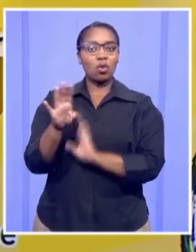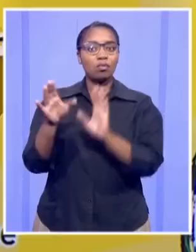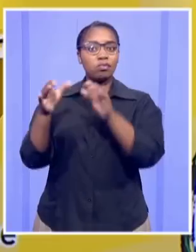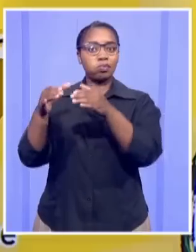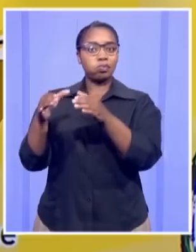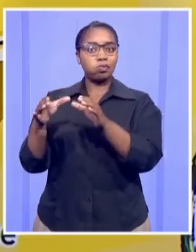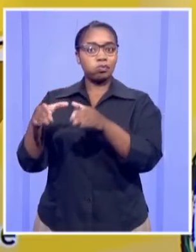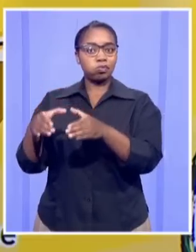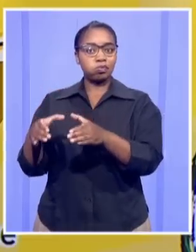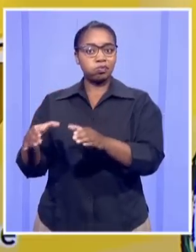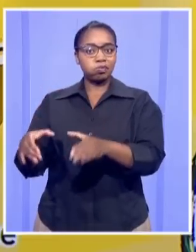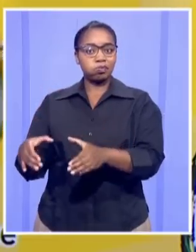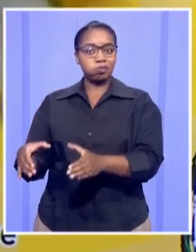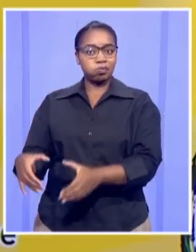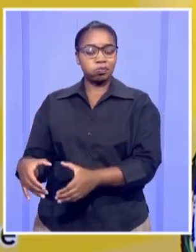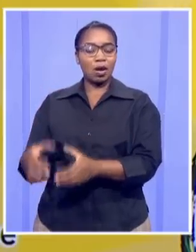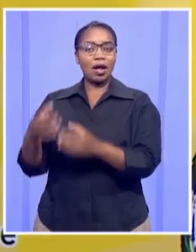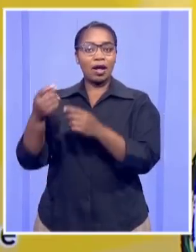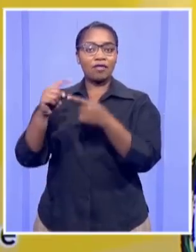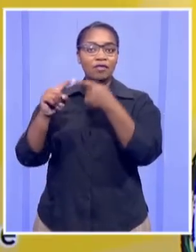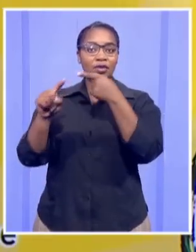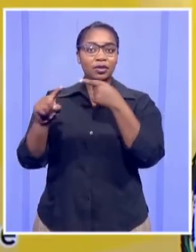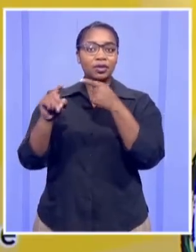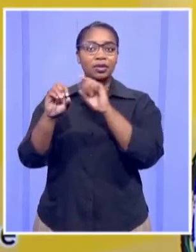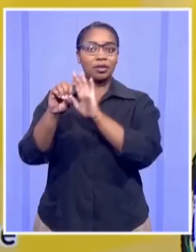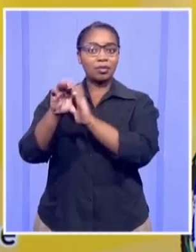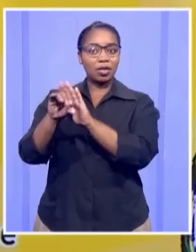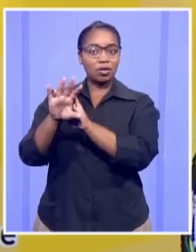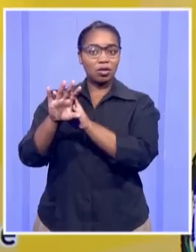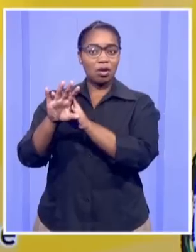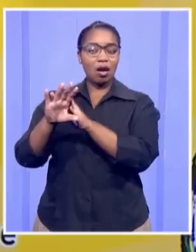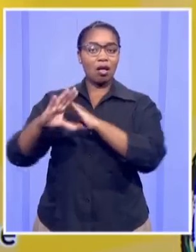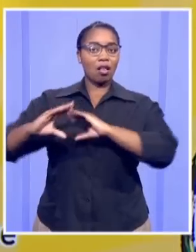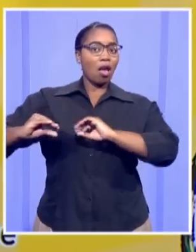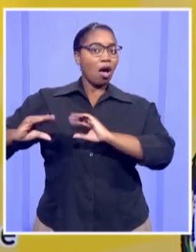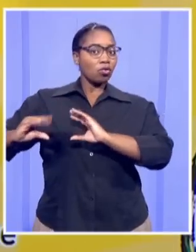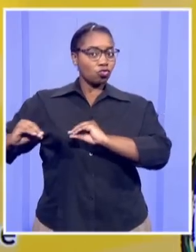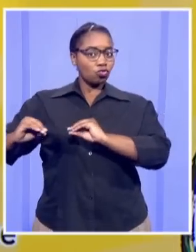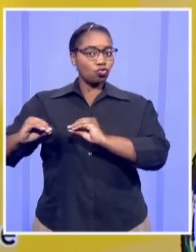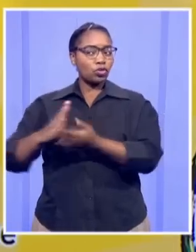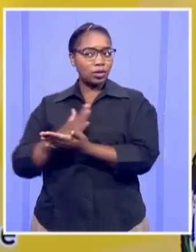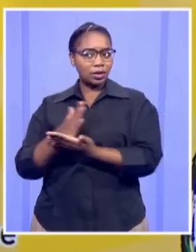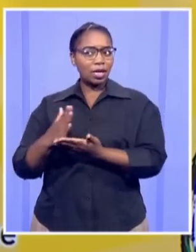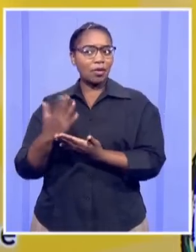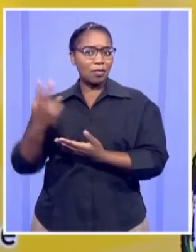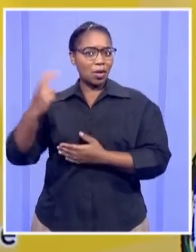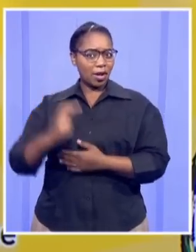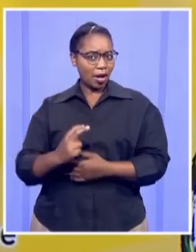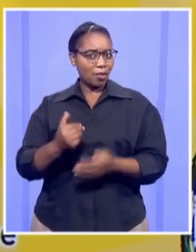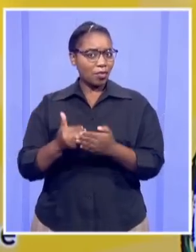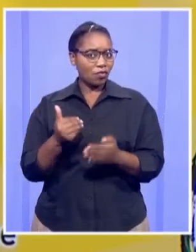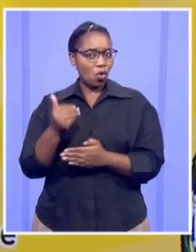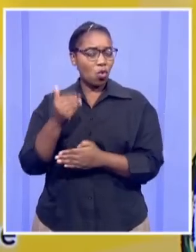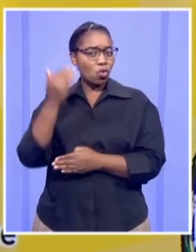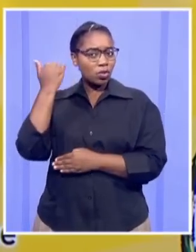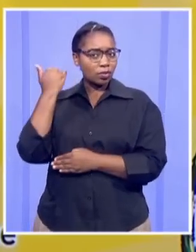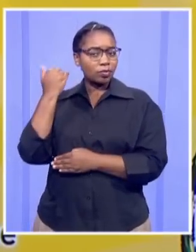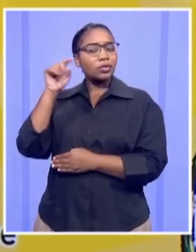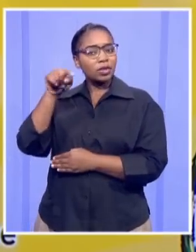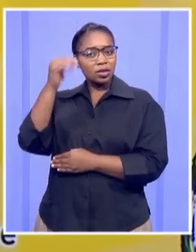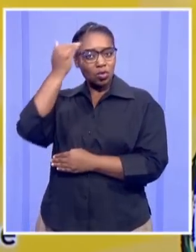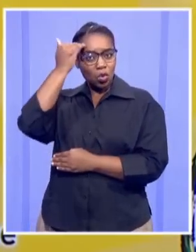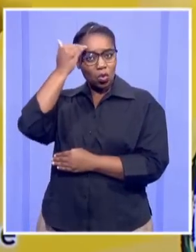media lounge, those of you who have been here before know the media lounge. And the media